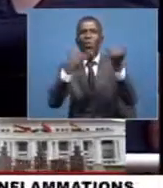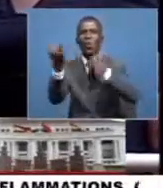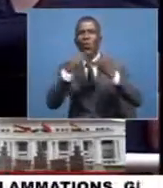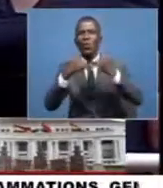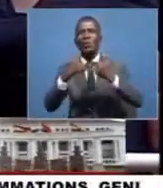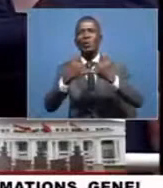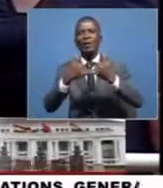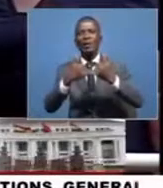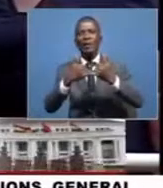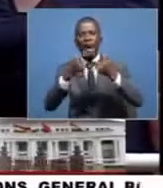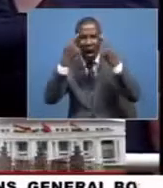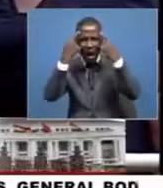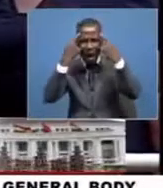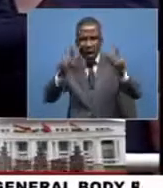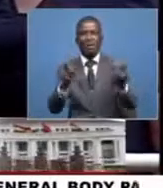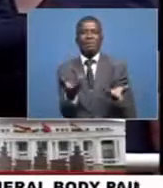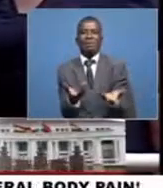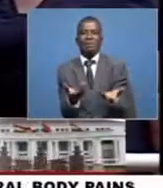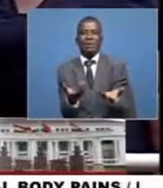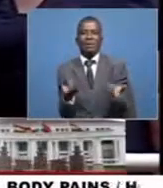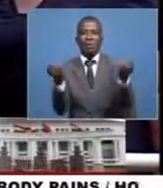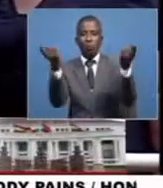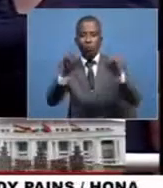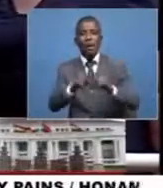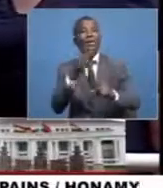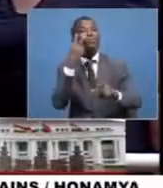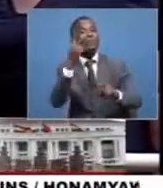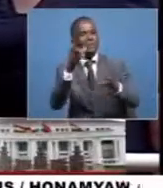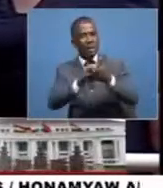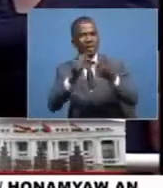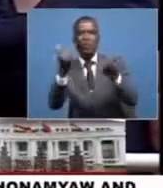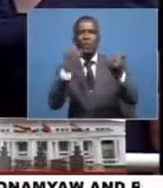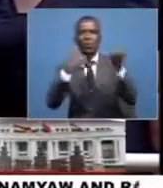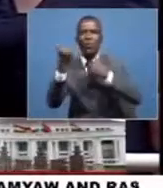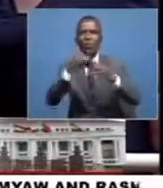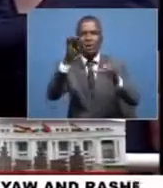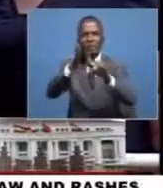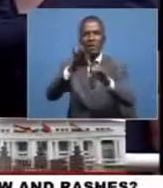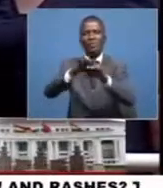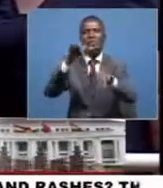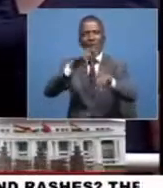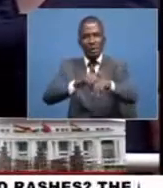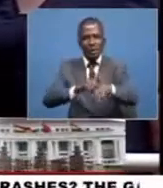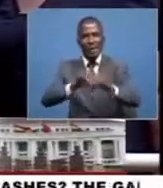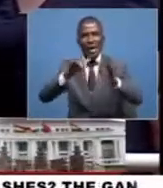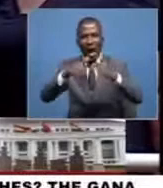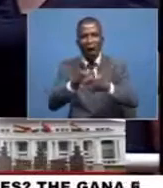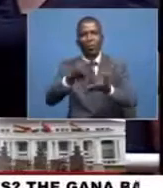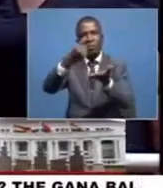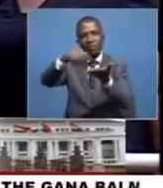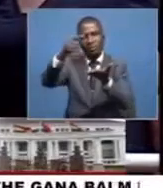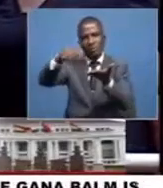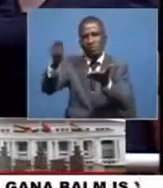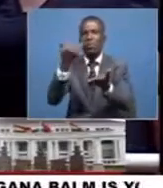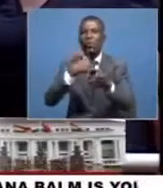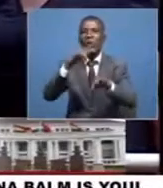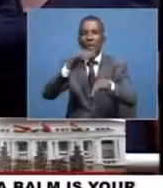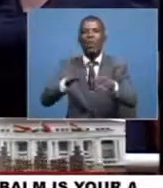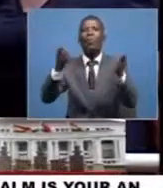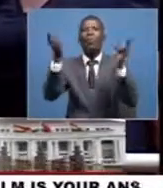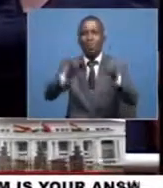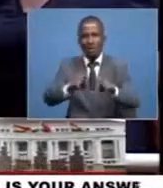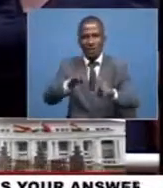arise. When did she discover those errors? What was the process of correcting the errors? We've